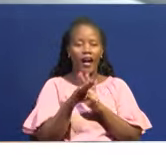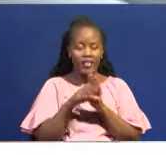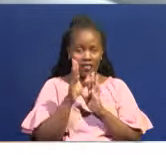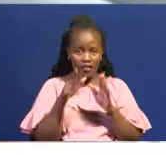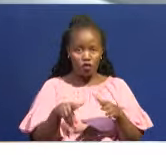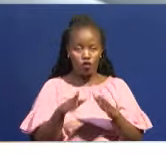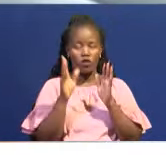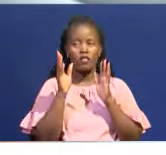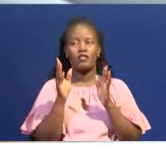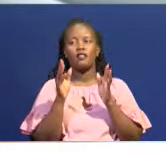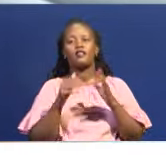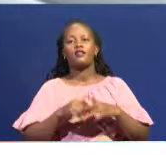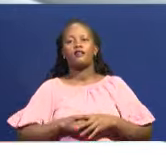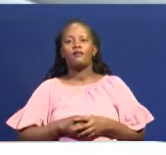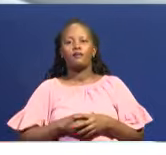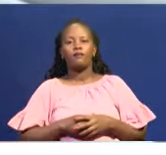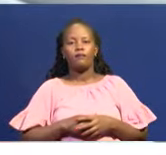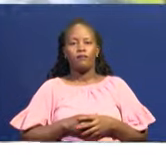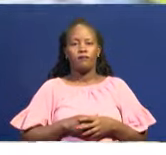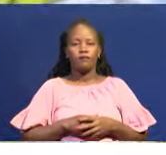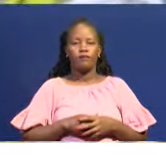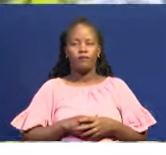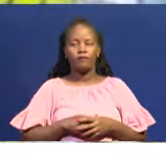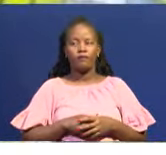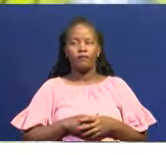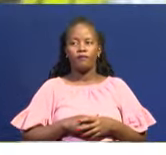the pipeline.